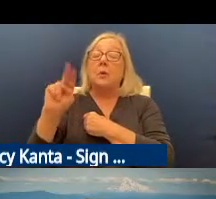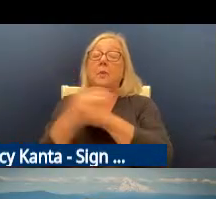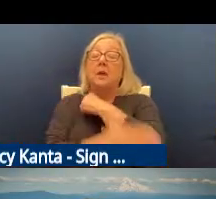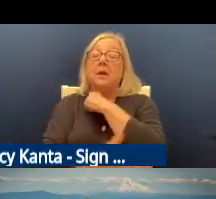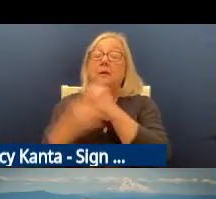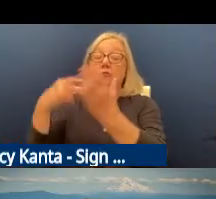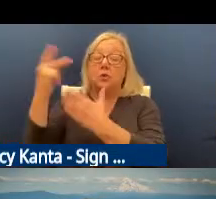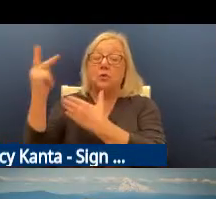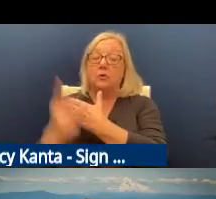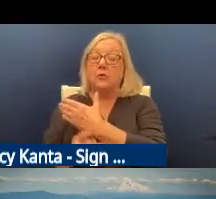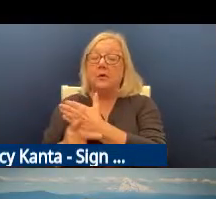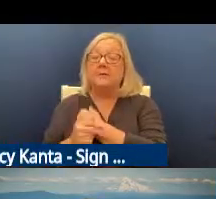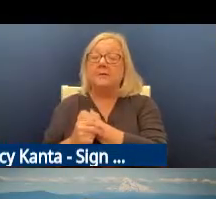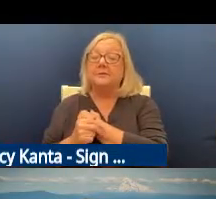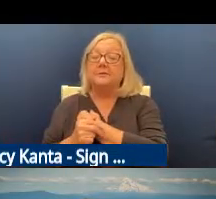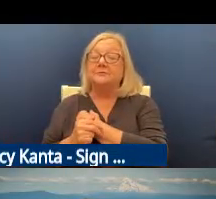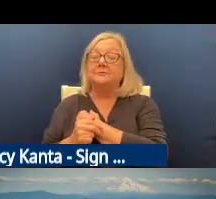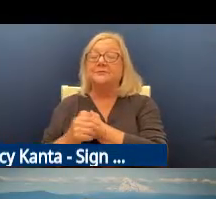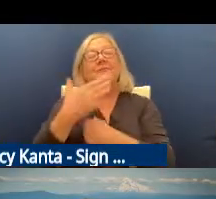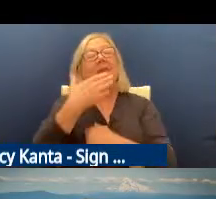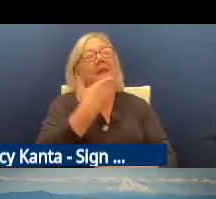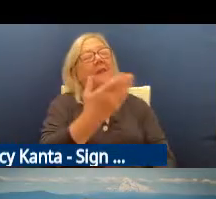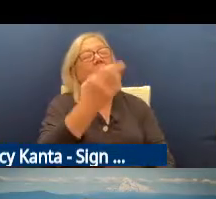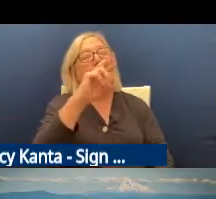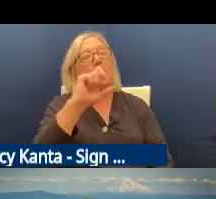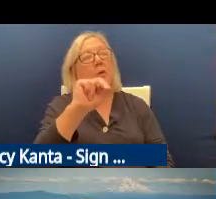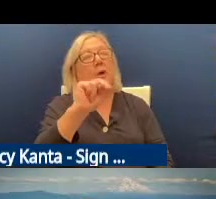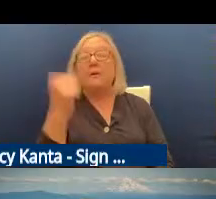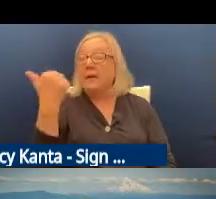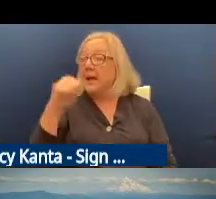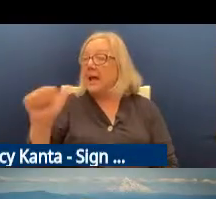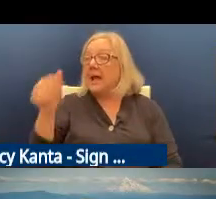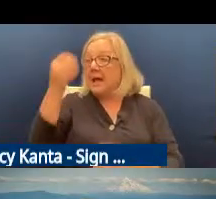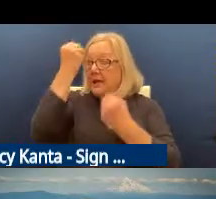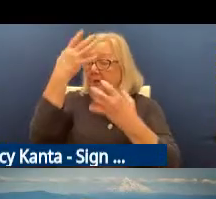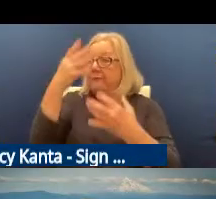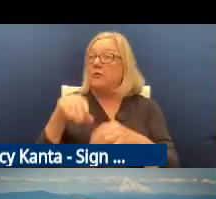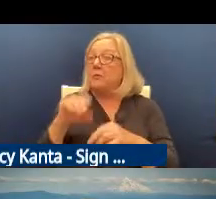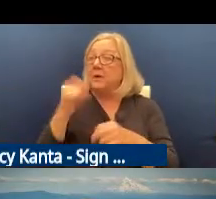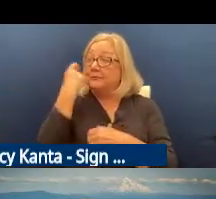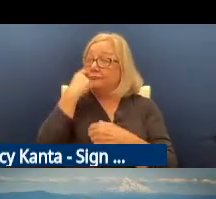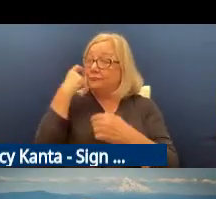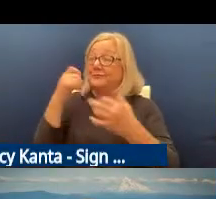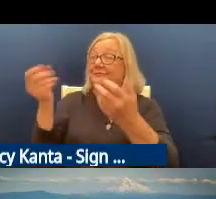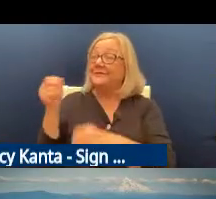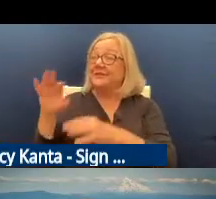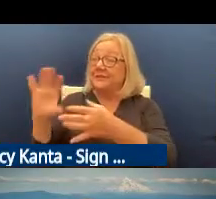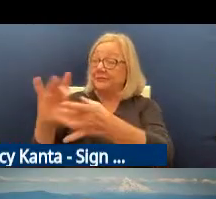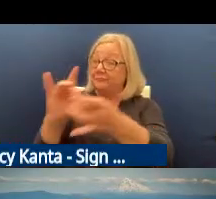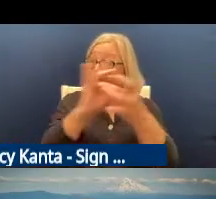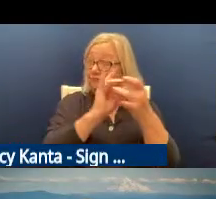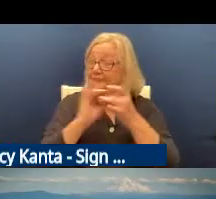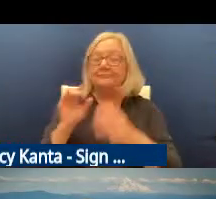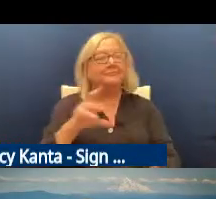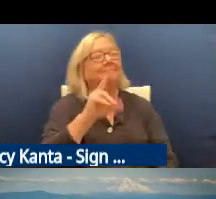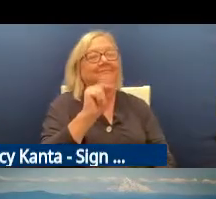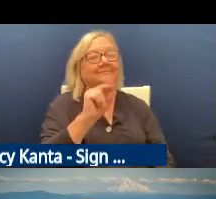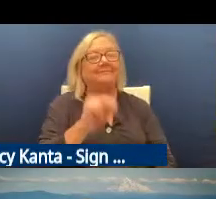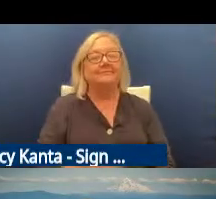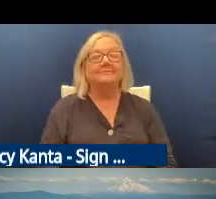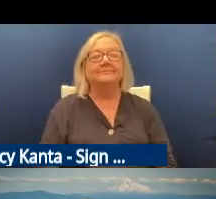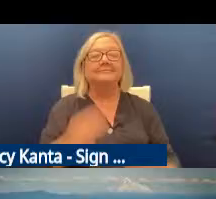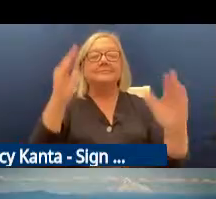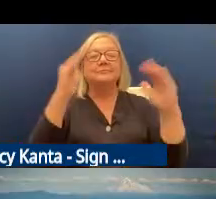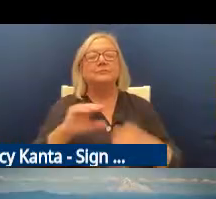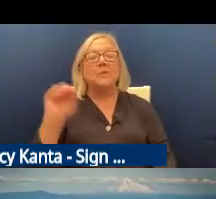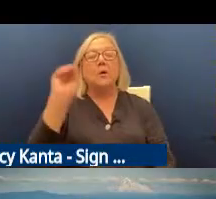updates you'd like to share? There are no updates I'd like to share at this time. but All thank you right. for Thank asking. you, Ron. Next, we have Oregon Department of Transportation,